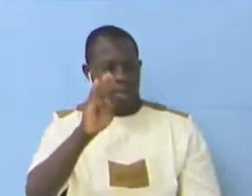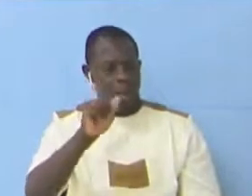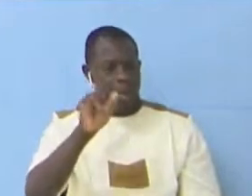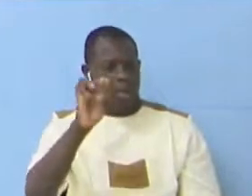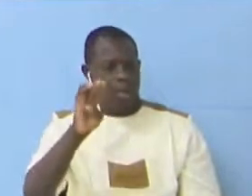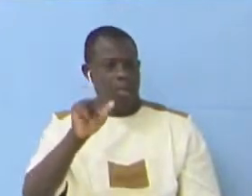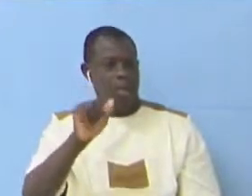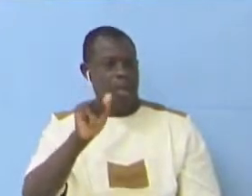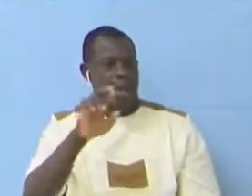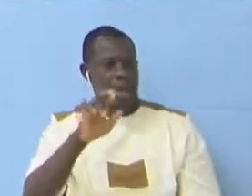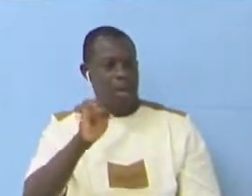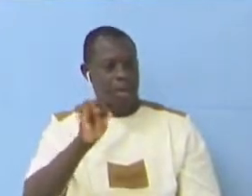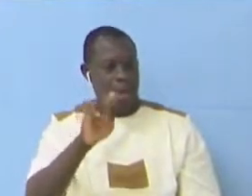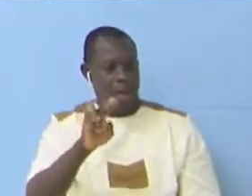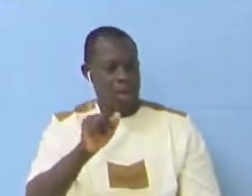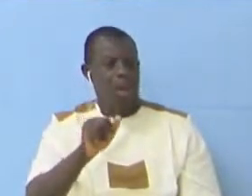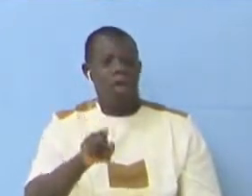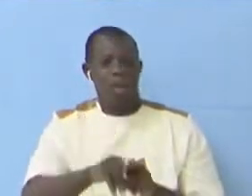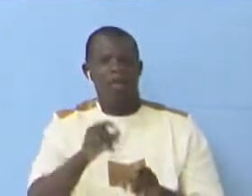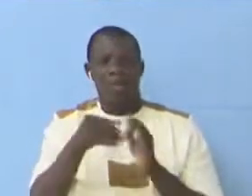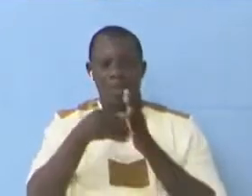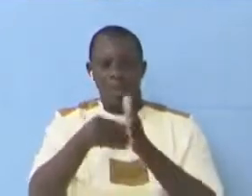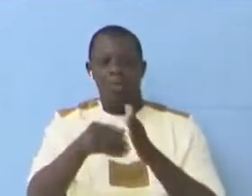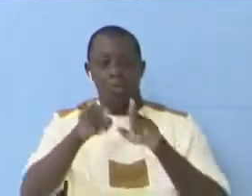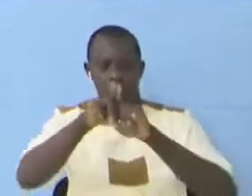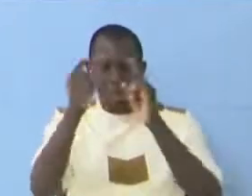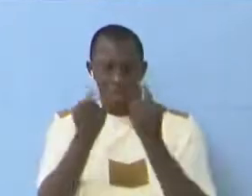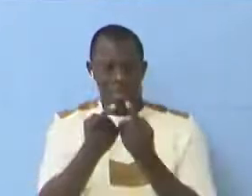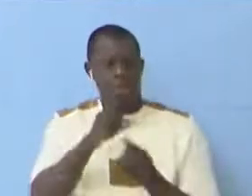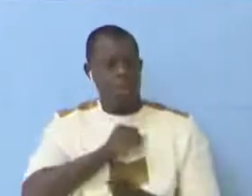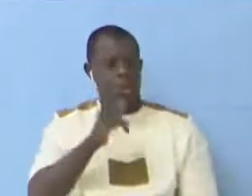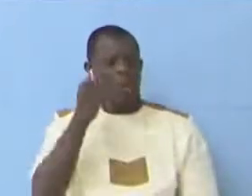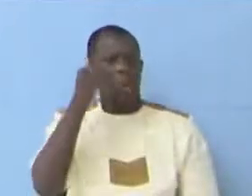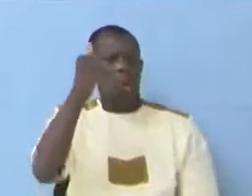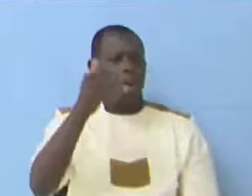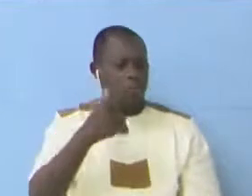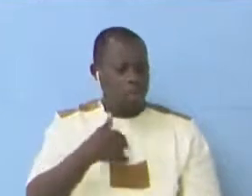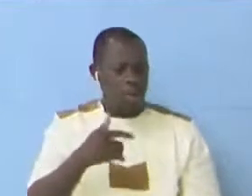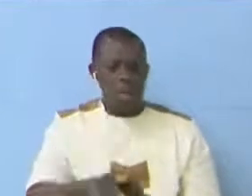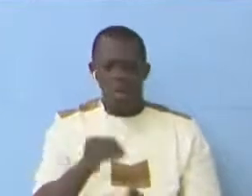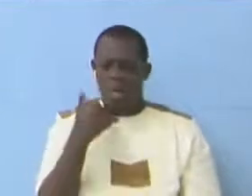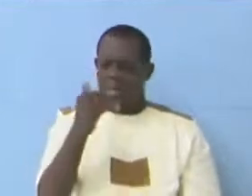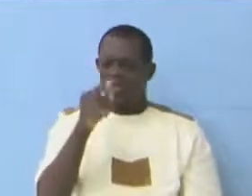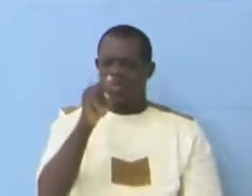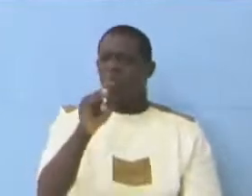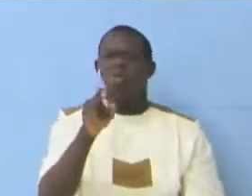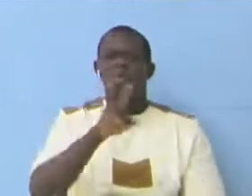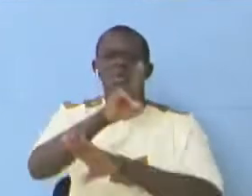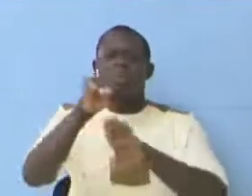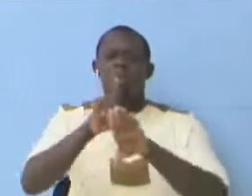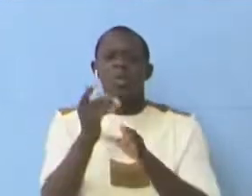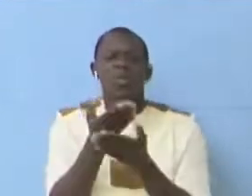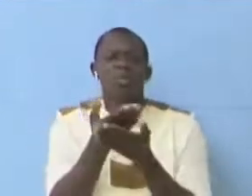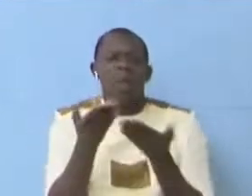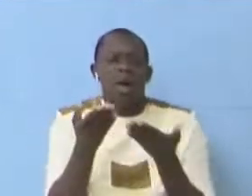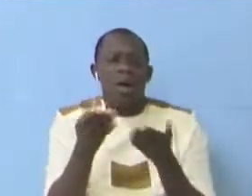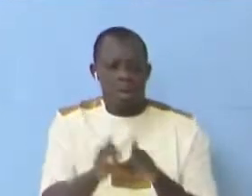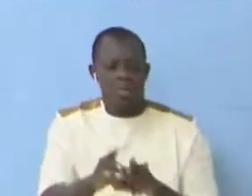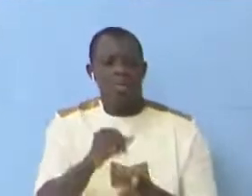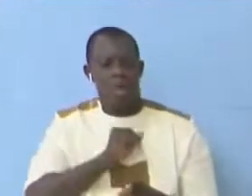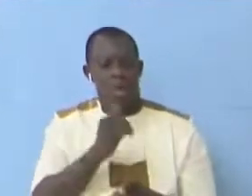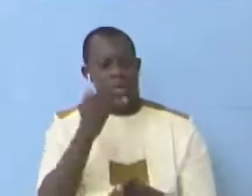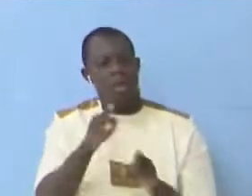He called me, inquired where I was, and asked me to go to the naval